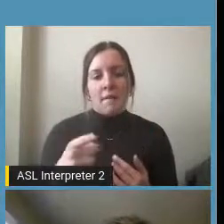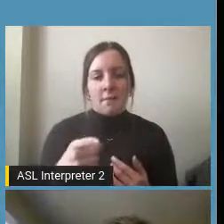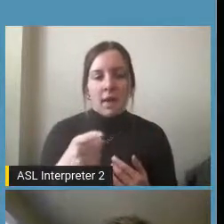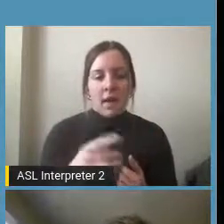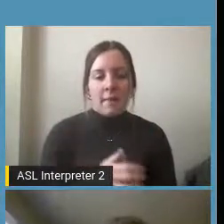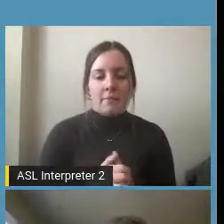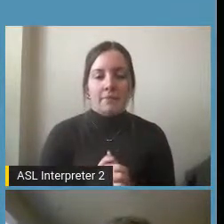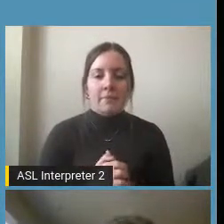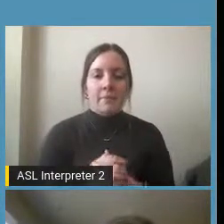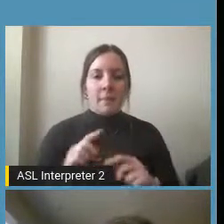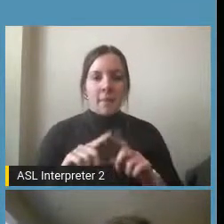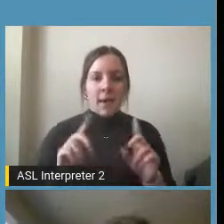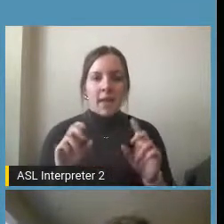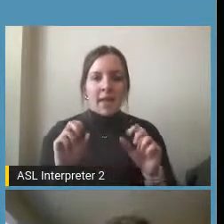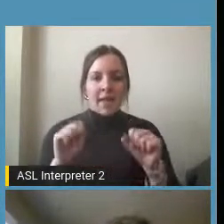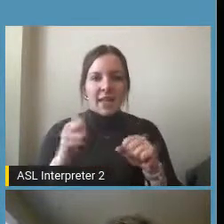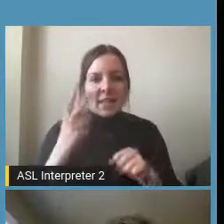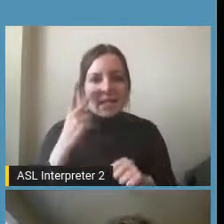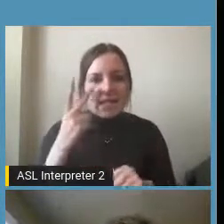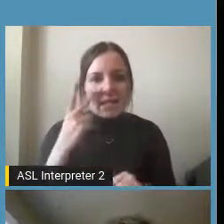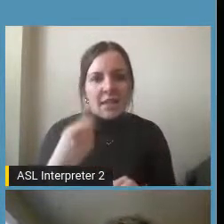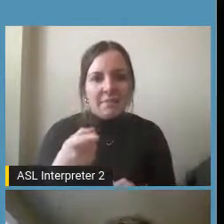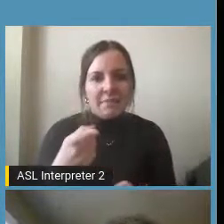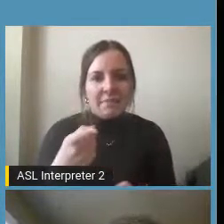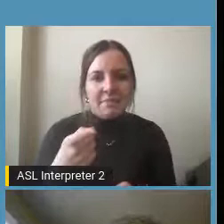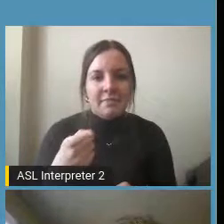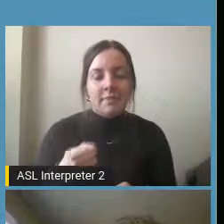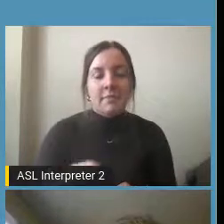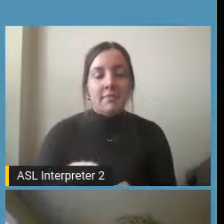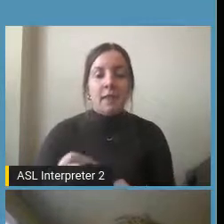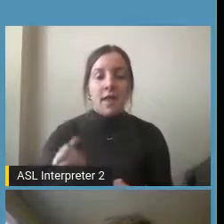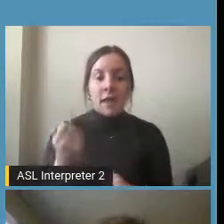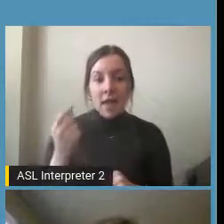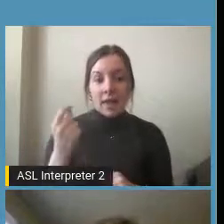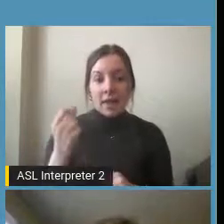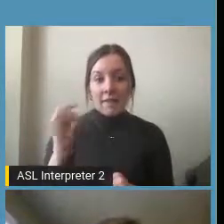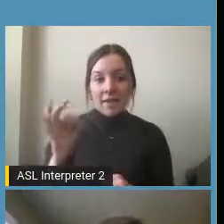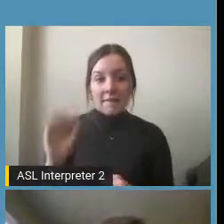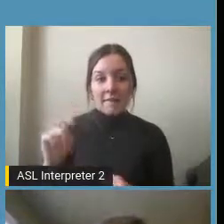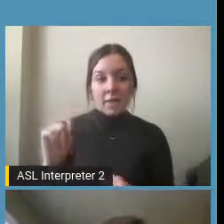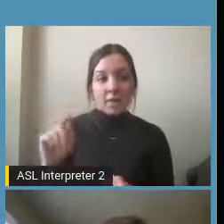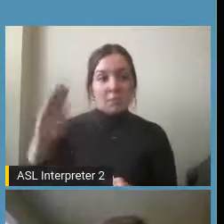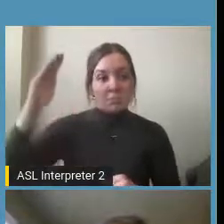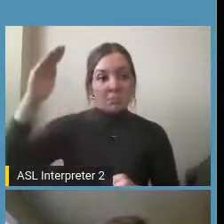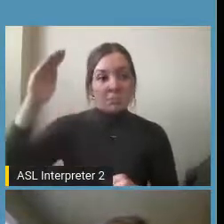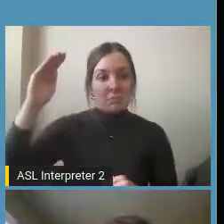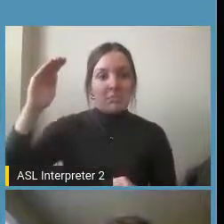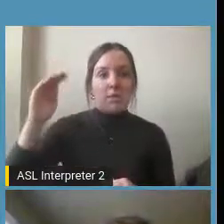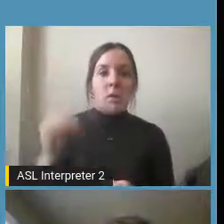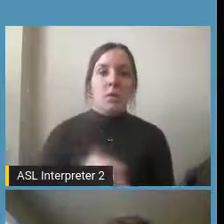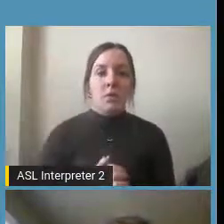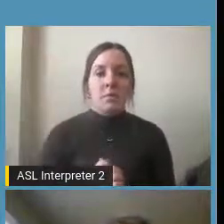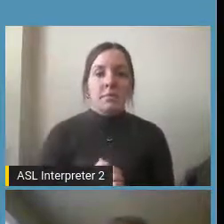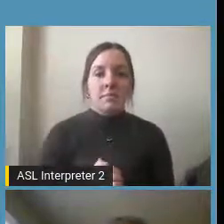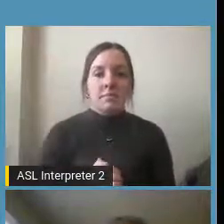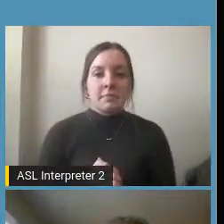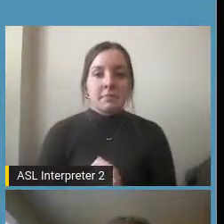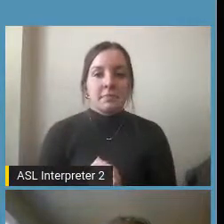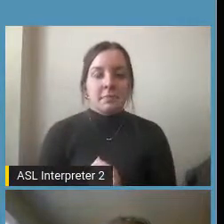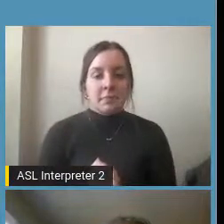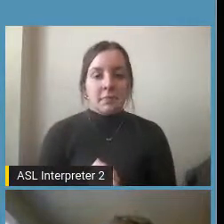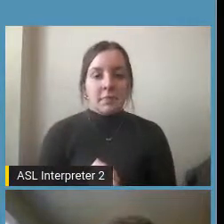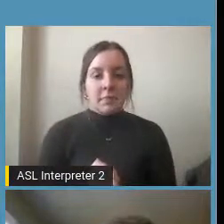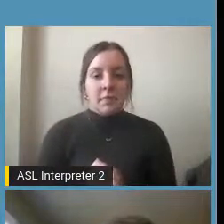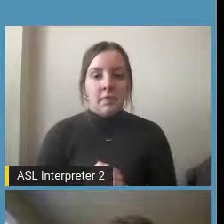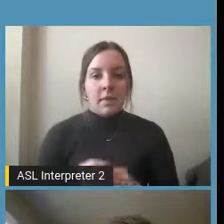So this is an 11-foot tall sculpture. This hand is probably 15, 16 inches long. And the conservator